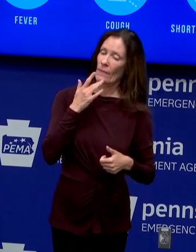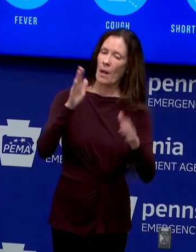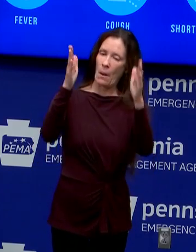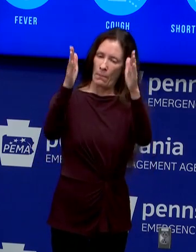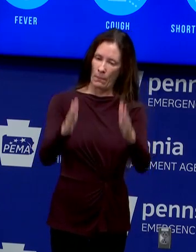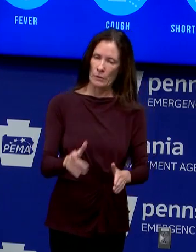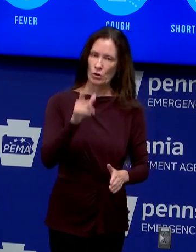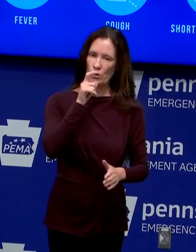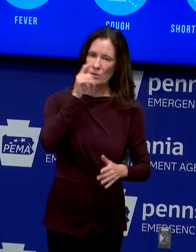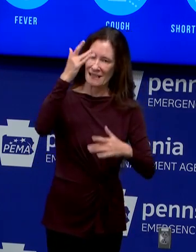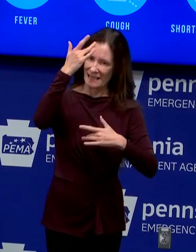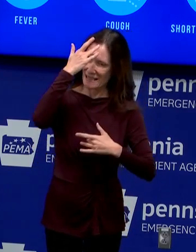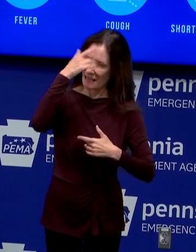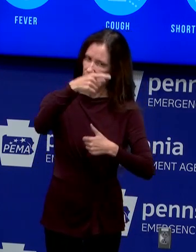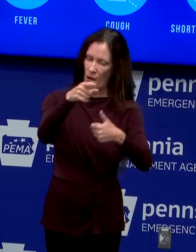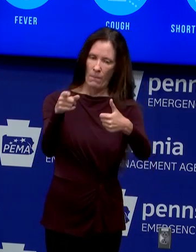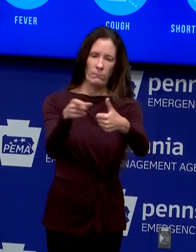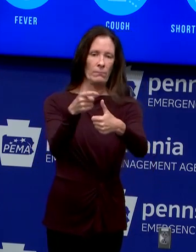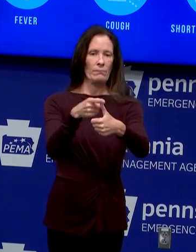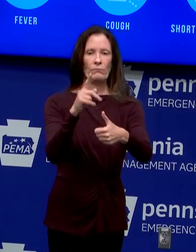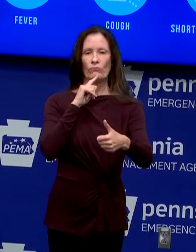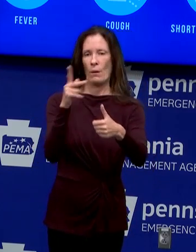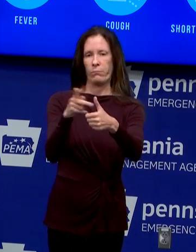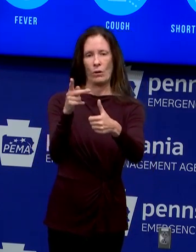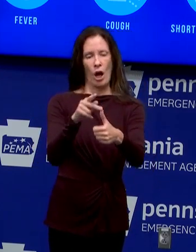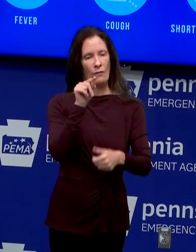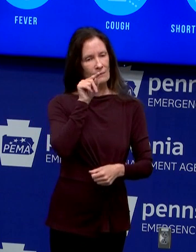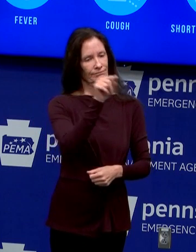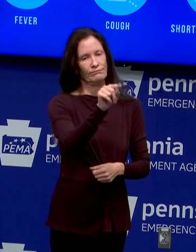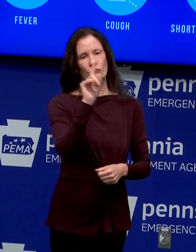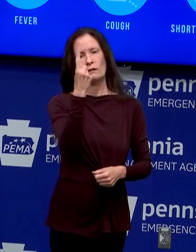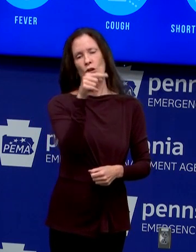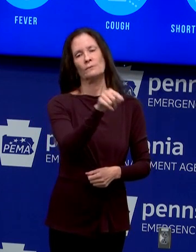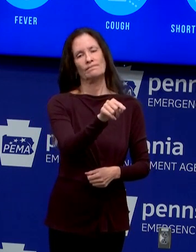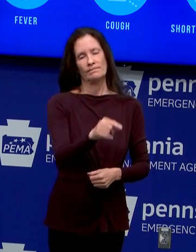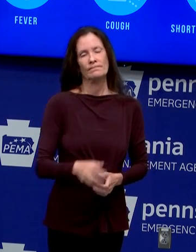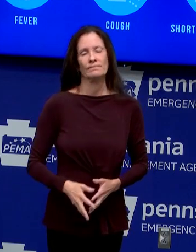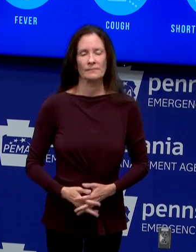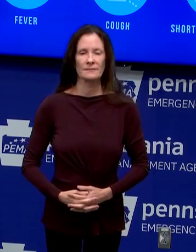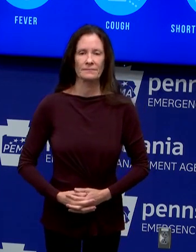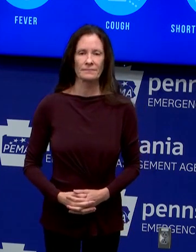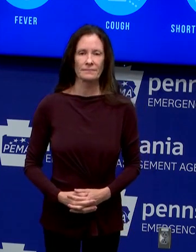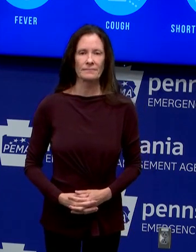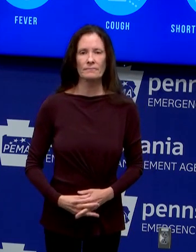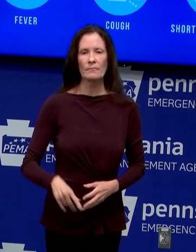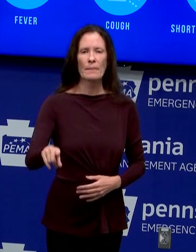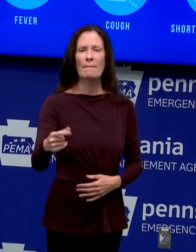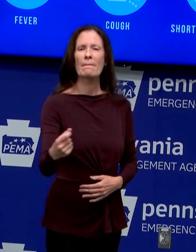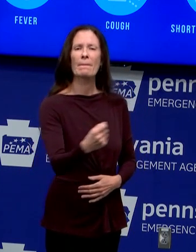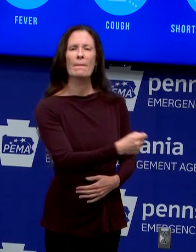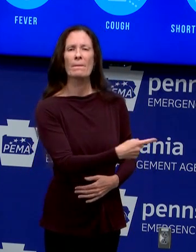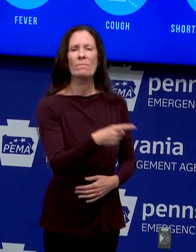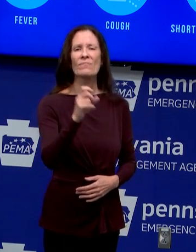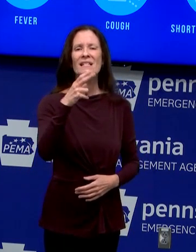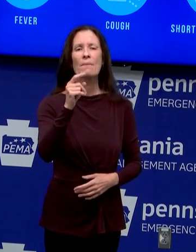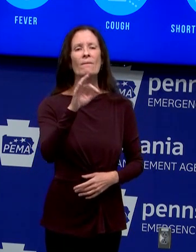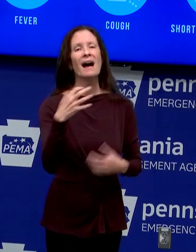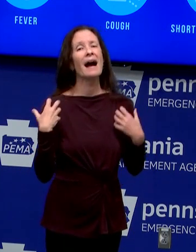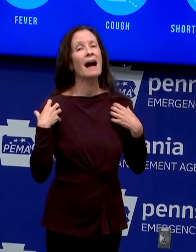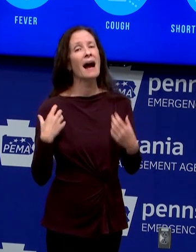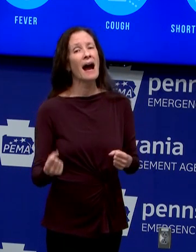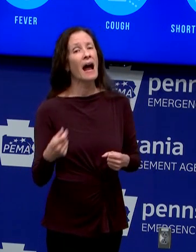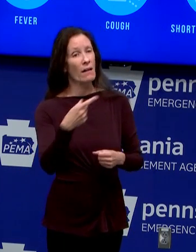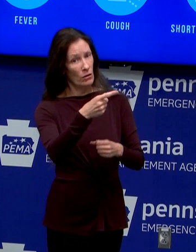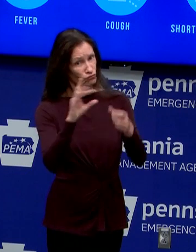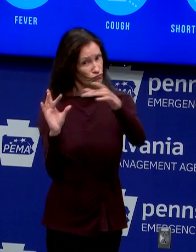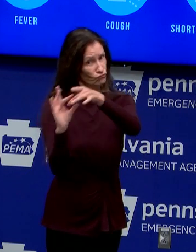that. And then could the Department of Health work with Rite Aid to direct their supply of tests to nursing homes,